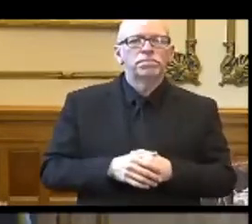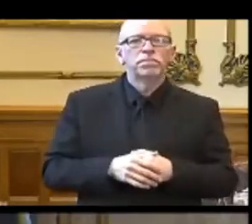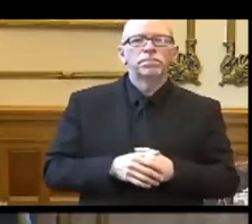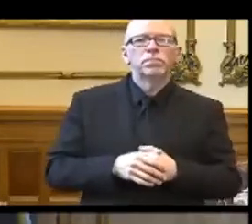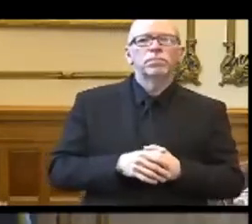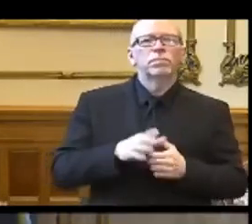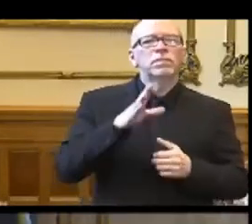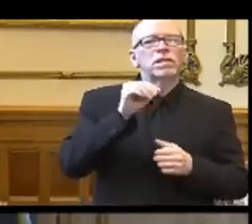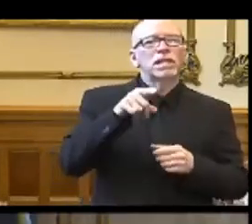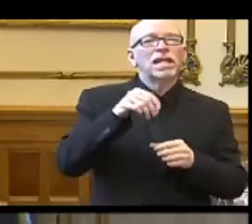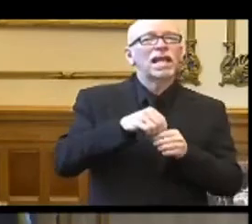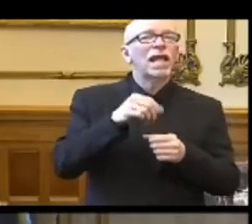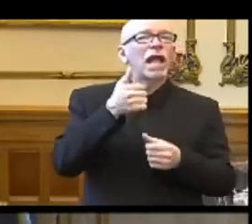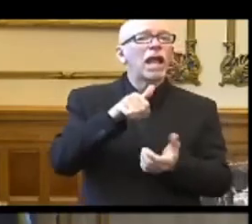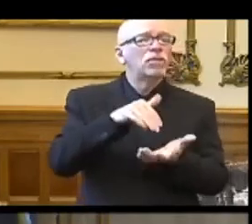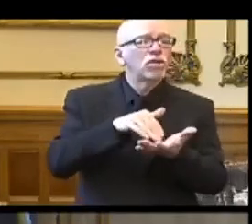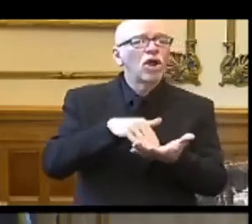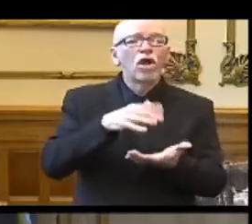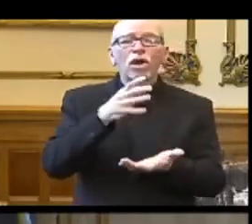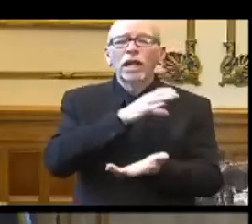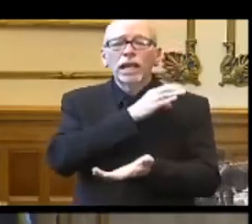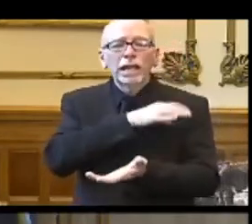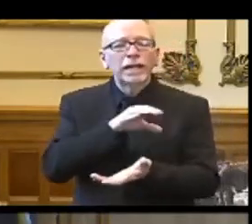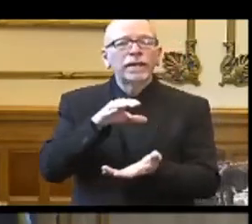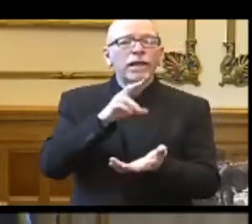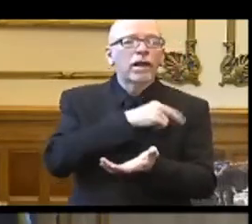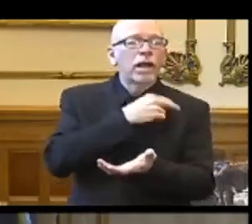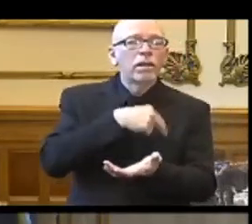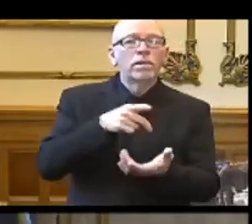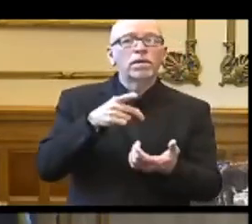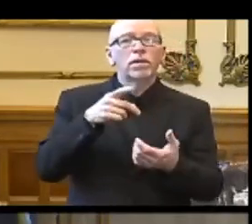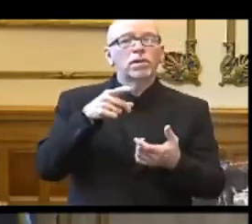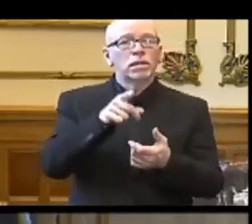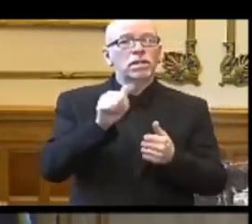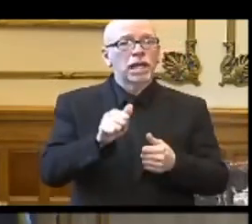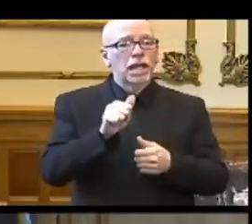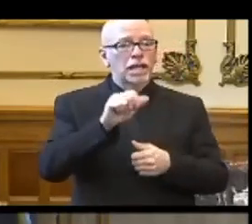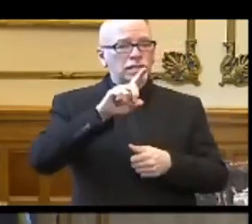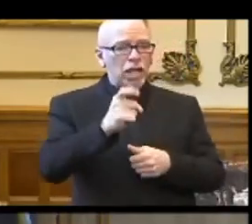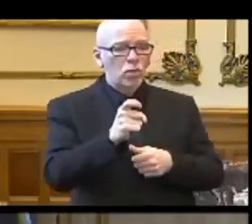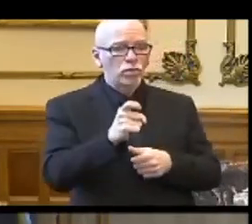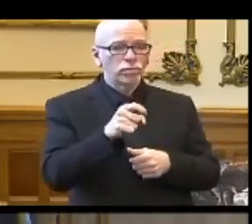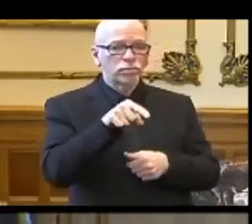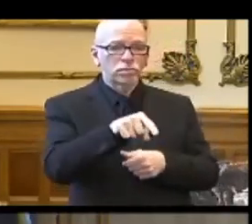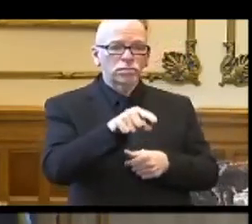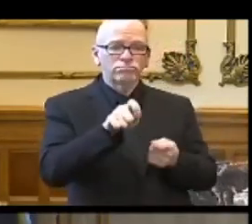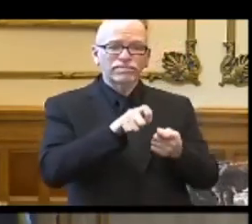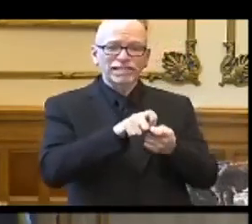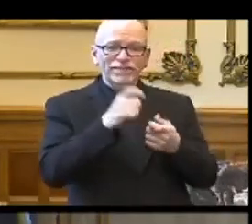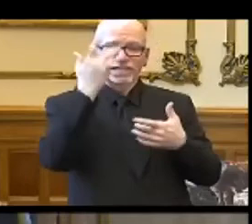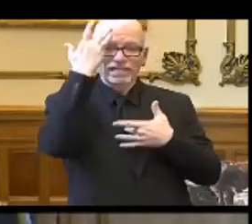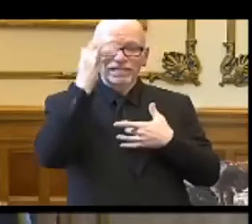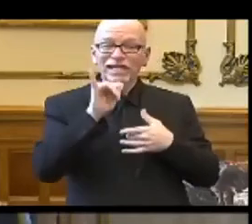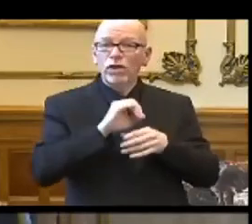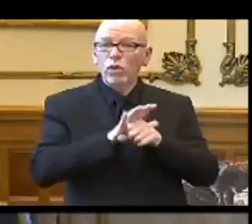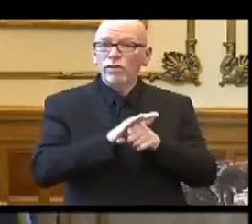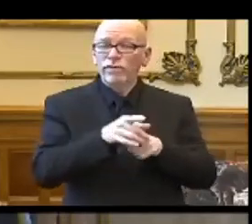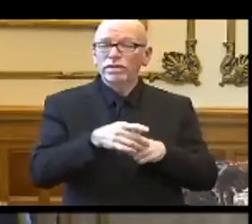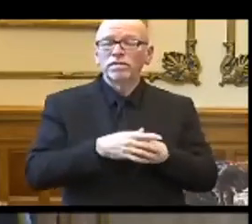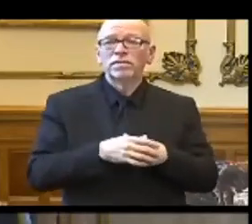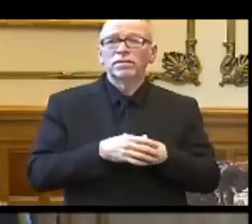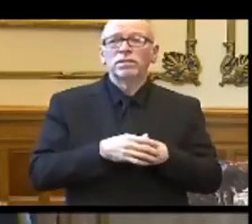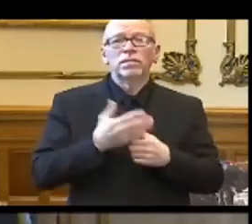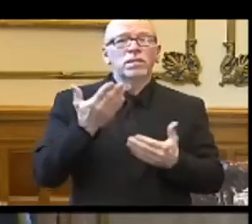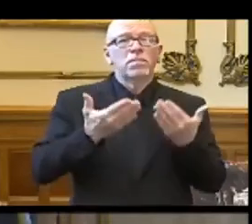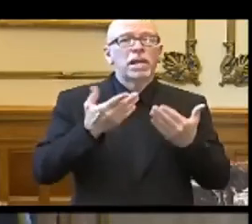a clinical setting, oftentimes the ability to diagnose a particular disease, even like COVID-19,